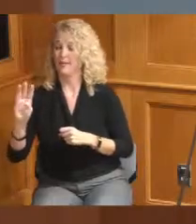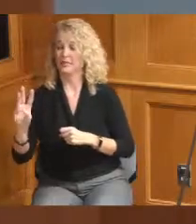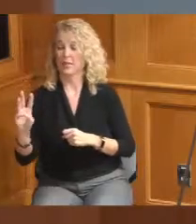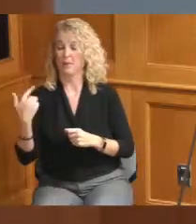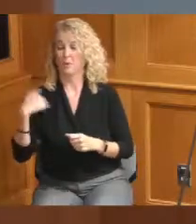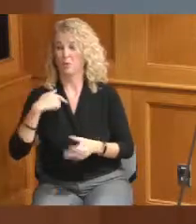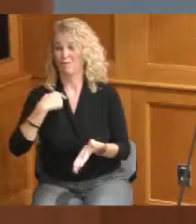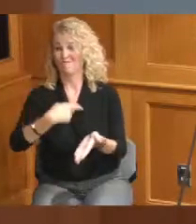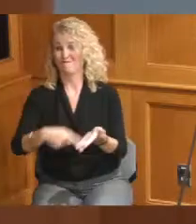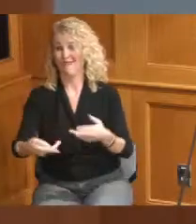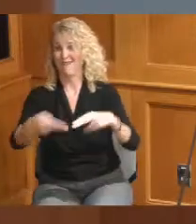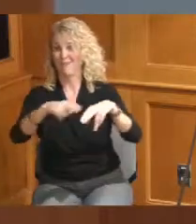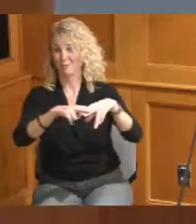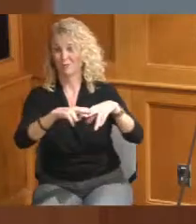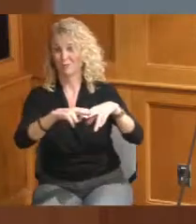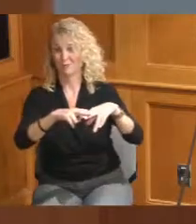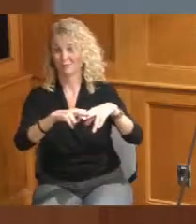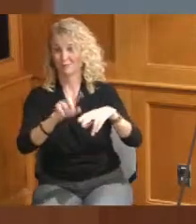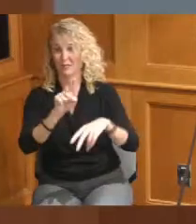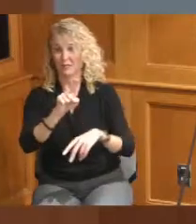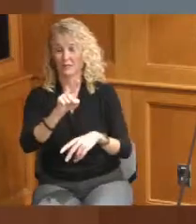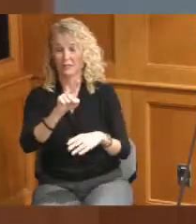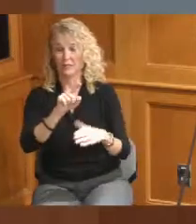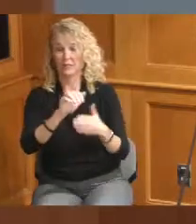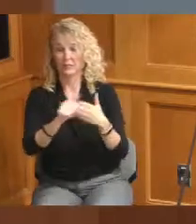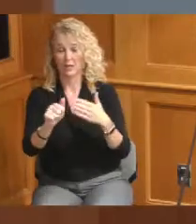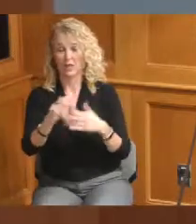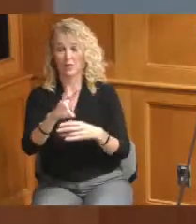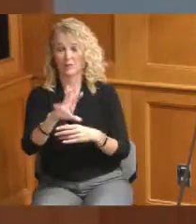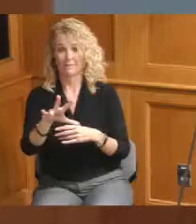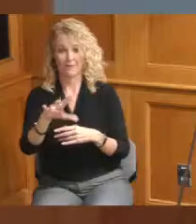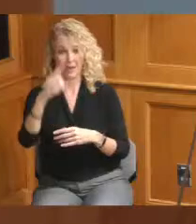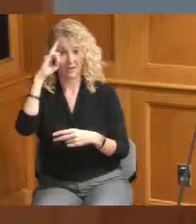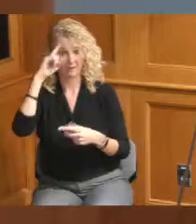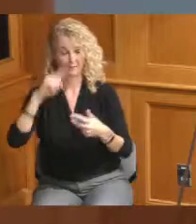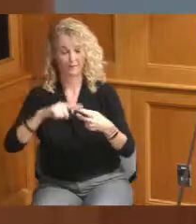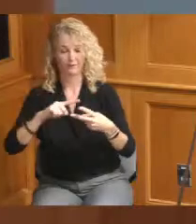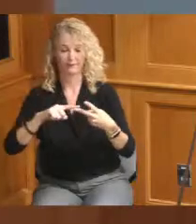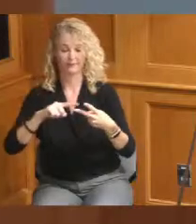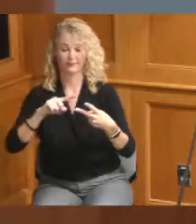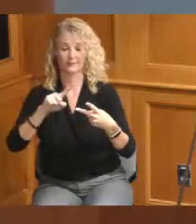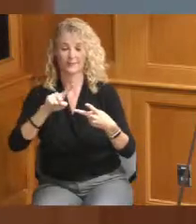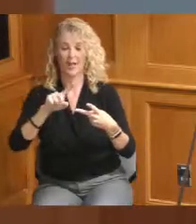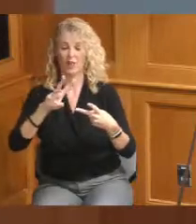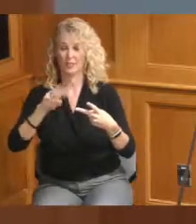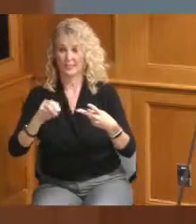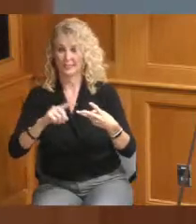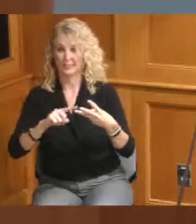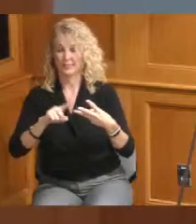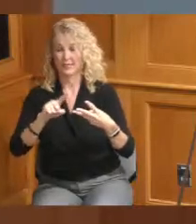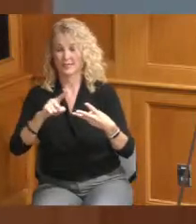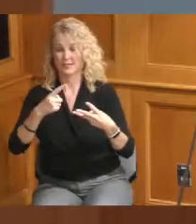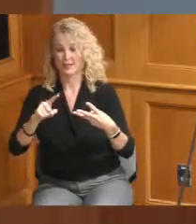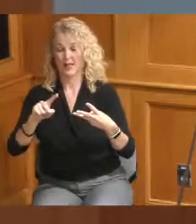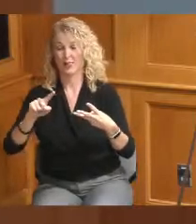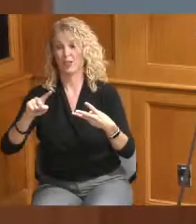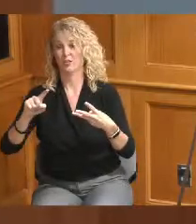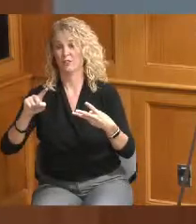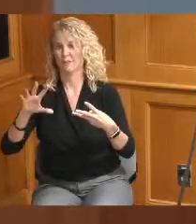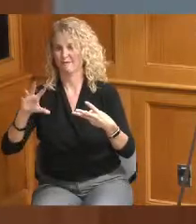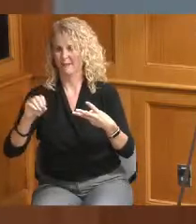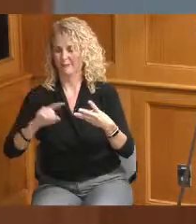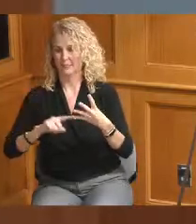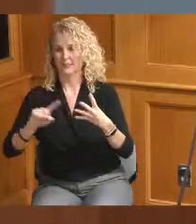were each of those years $1.75 an hour, $1.60 an hour, $1.50 per hour, and